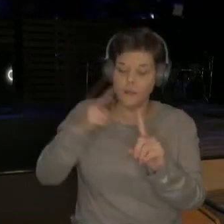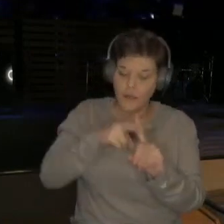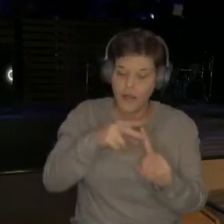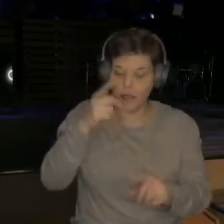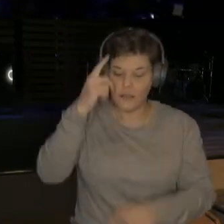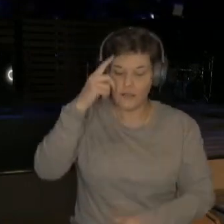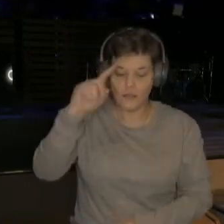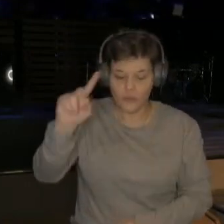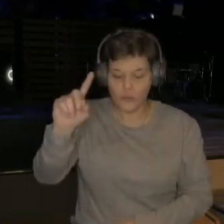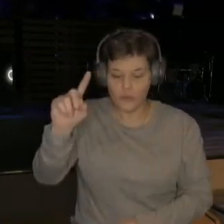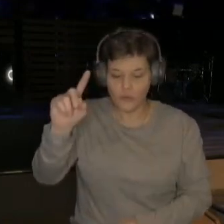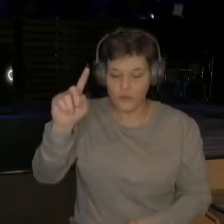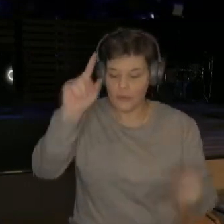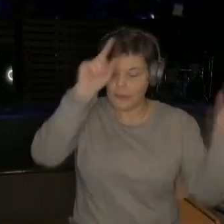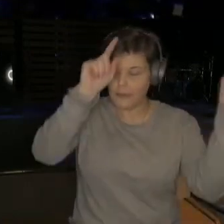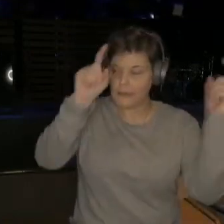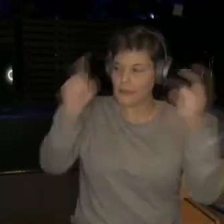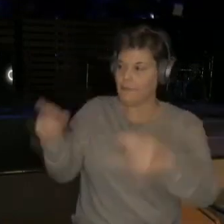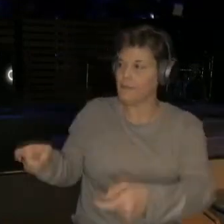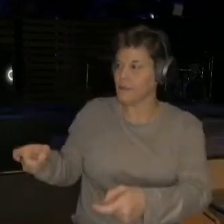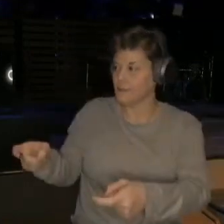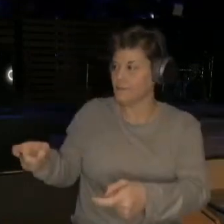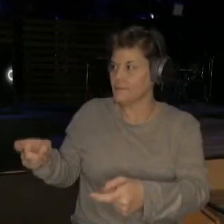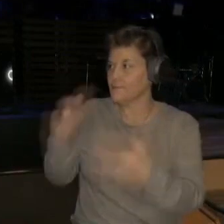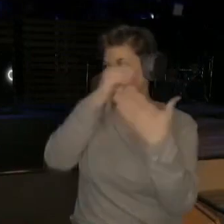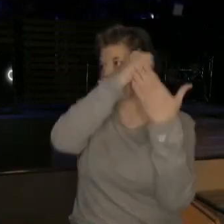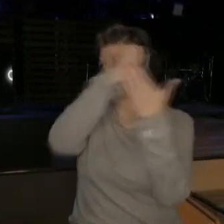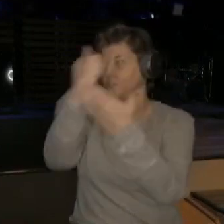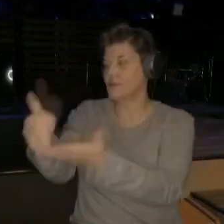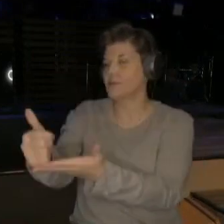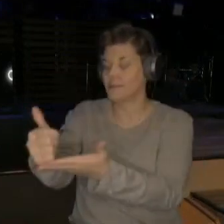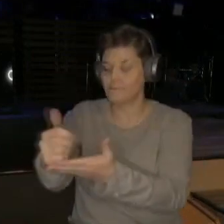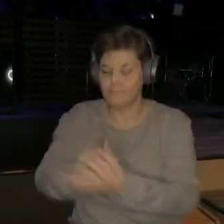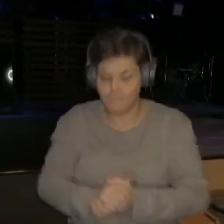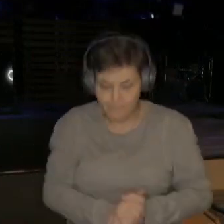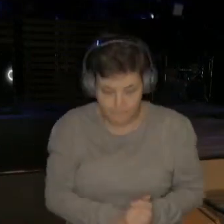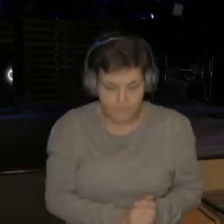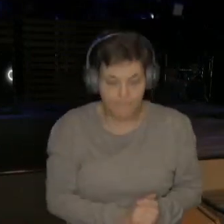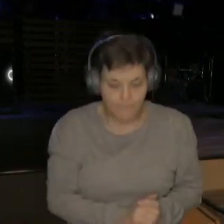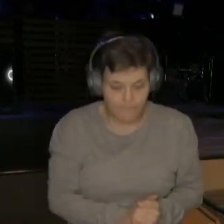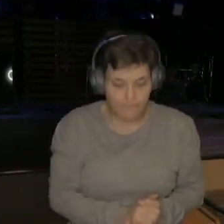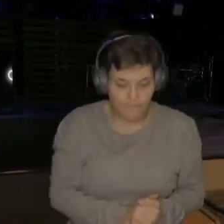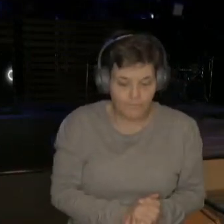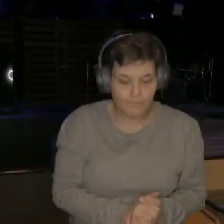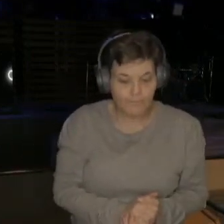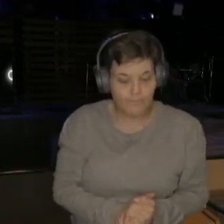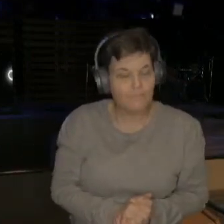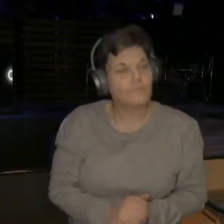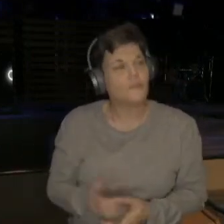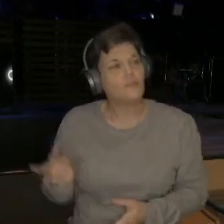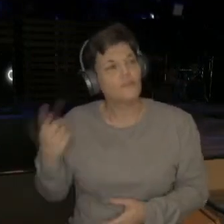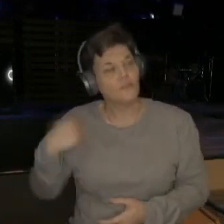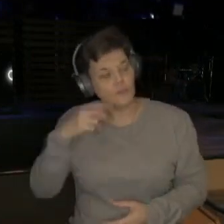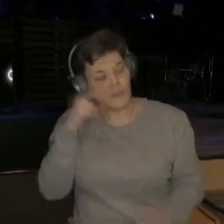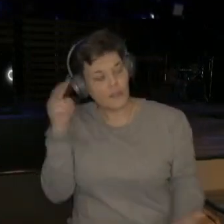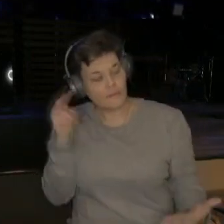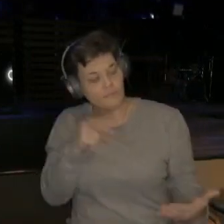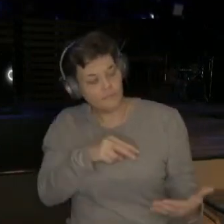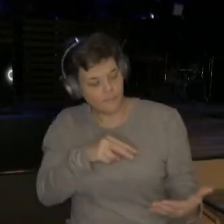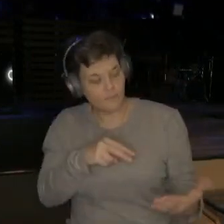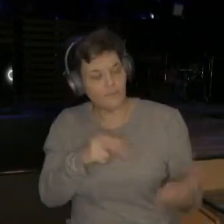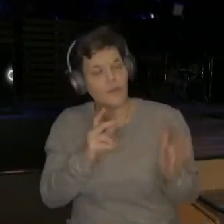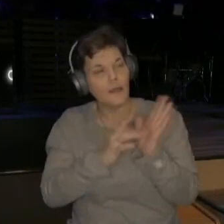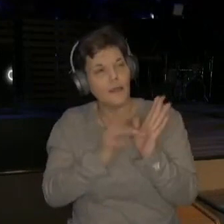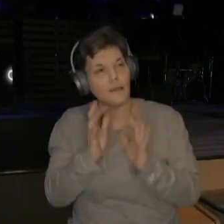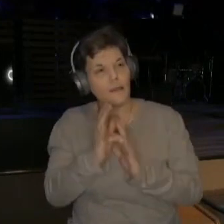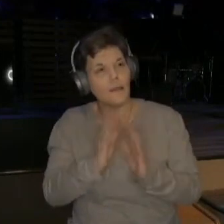and charity. So certainly we should go to the Bible to find passages that show us